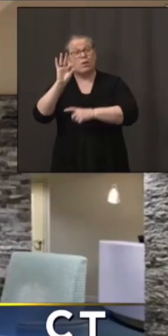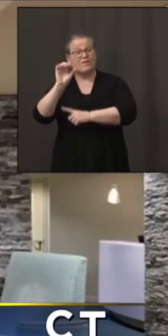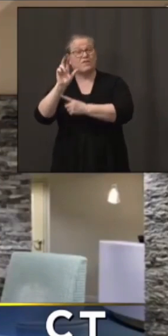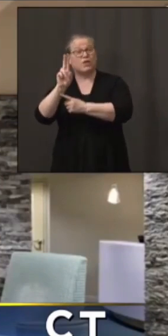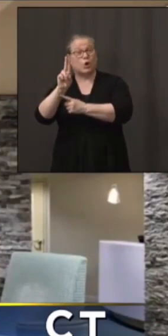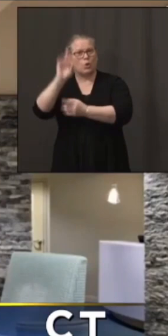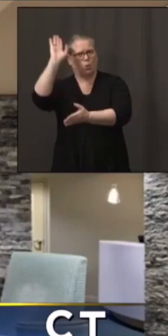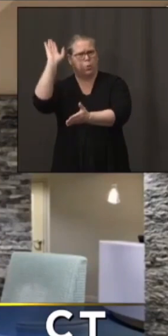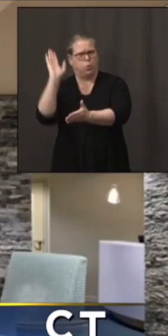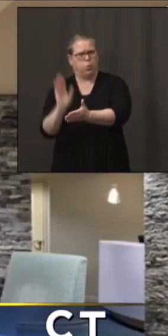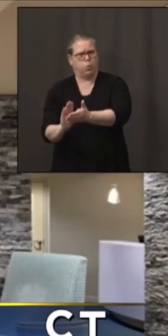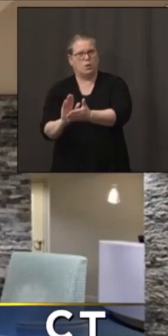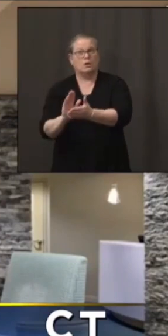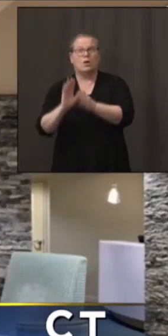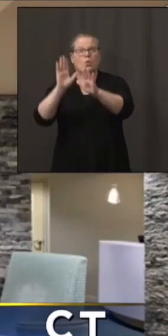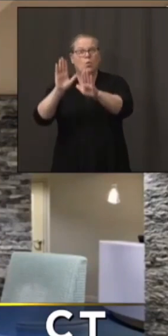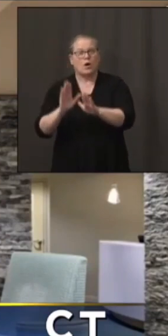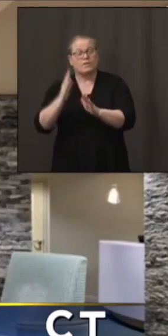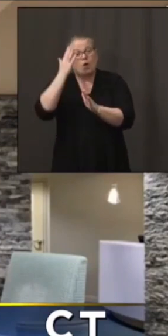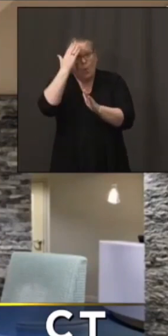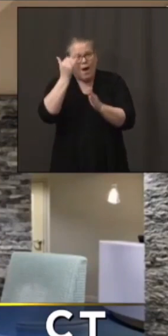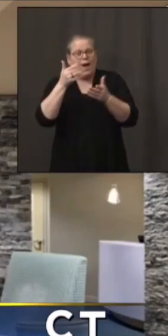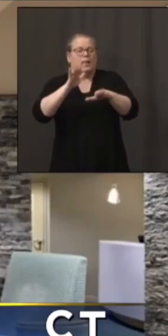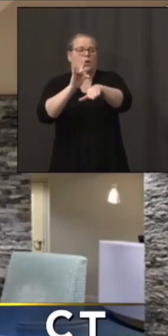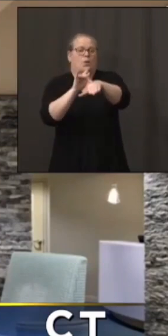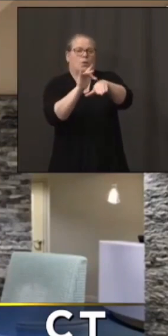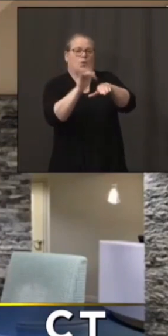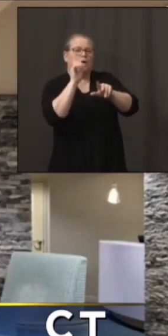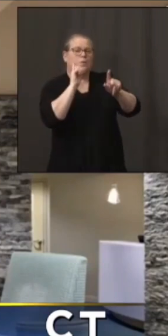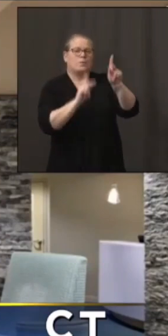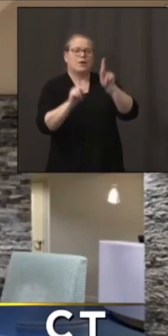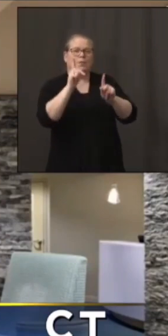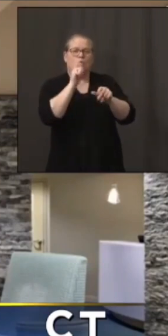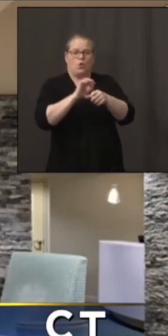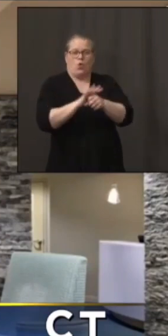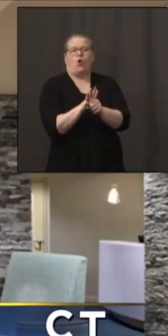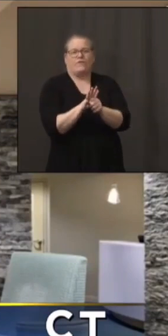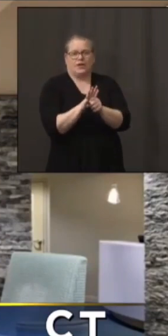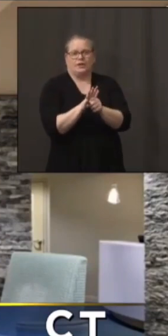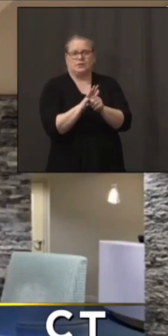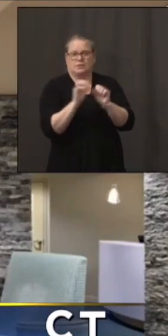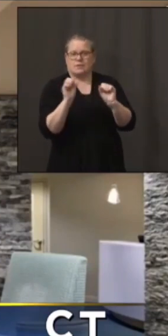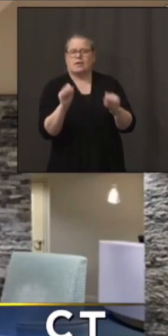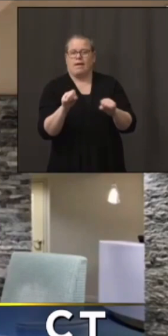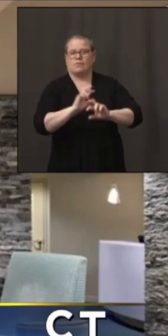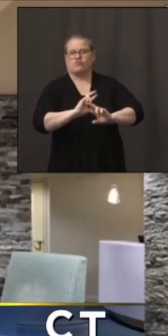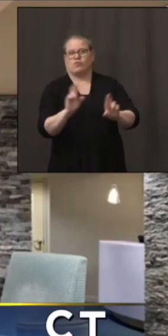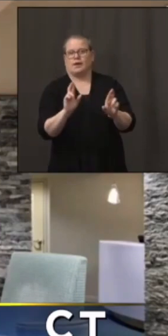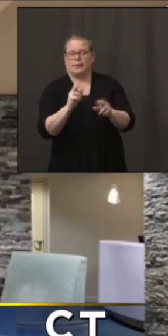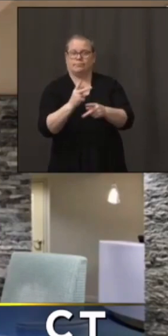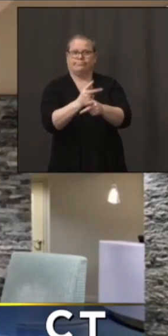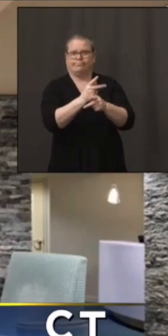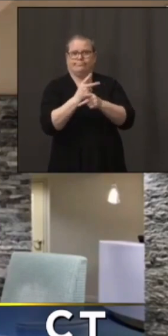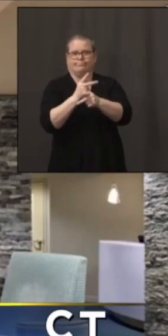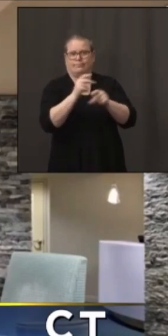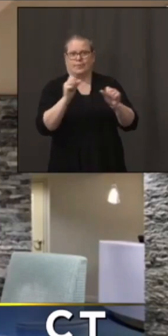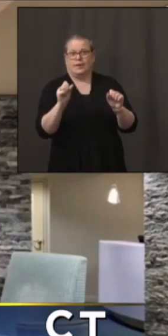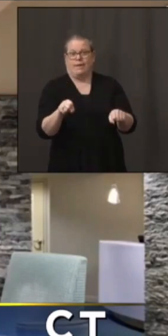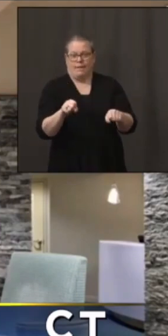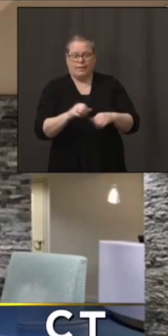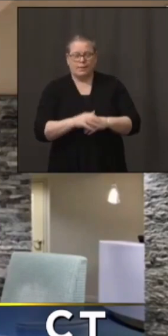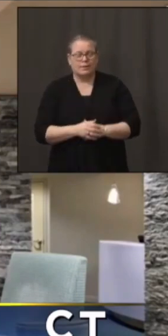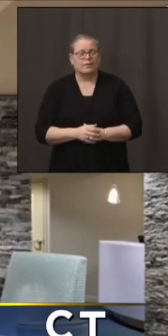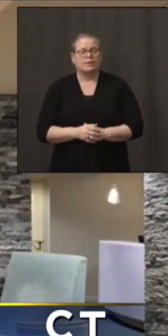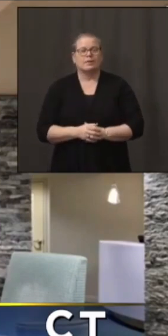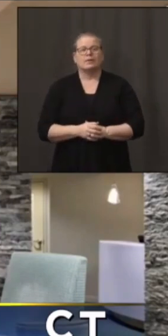capacity to care for the number of individuals who are presenting with COVID. Just in terms of vaccination,